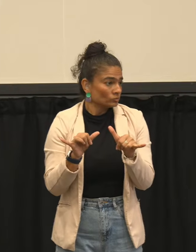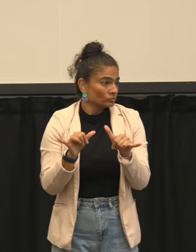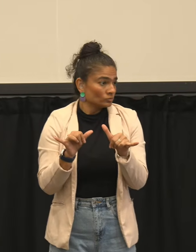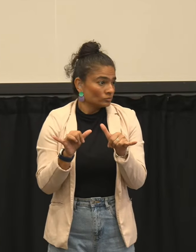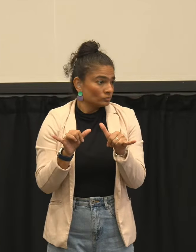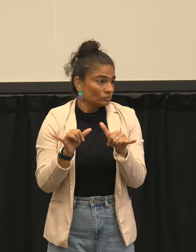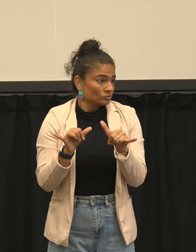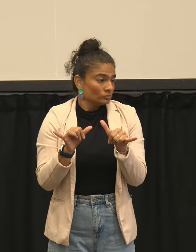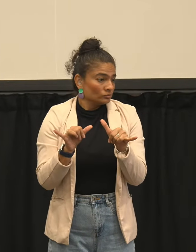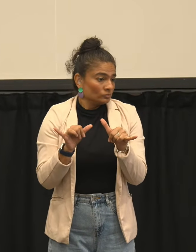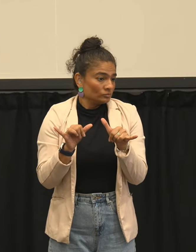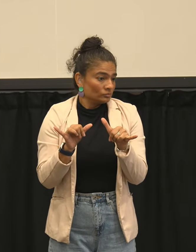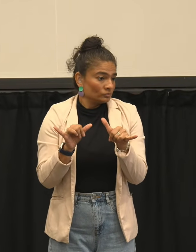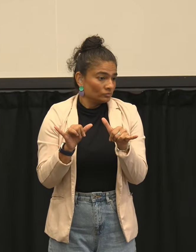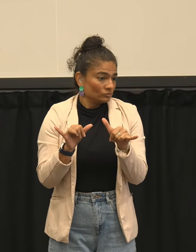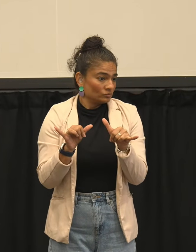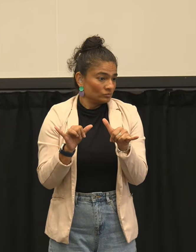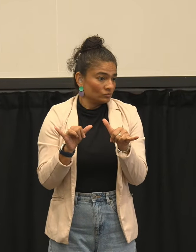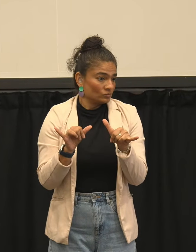Zoom.